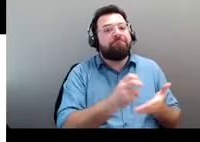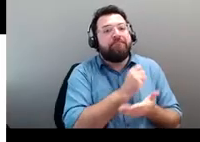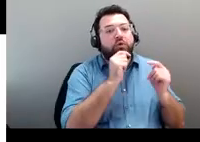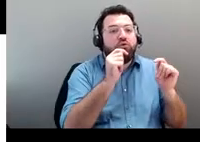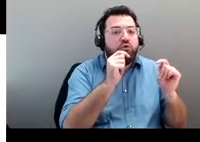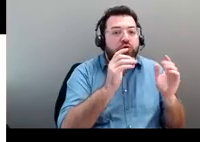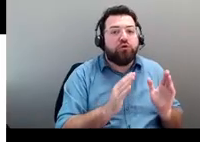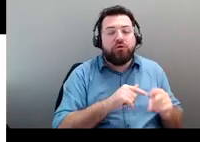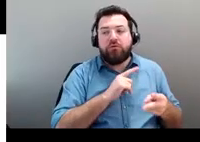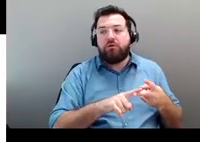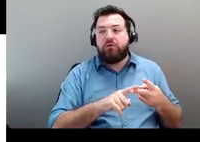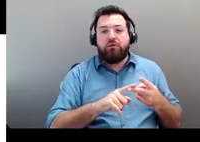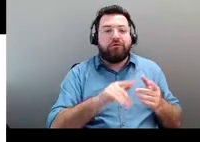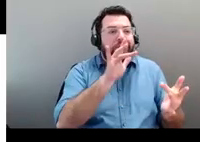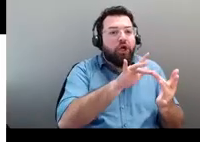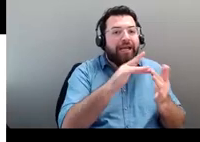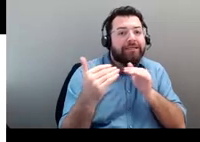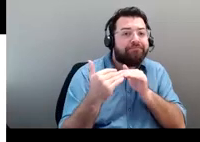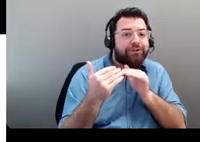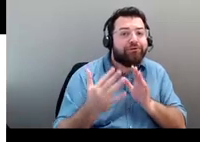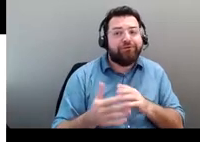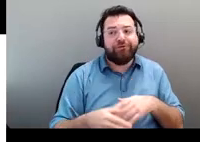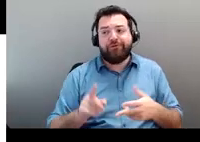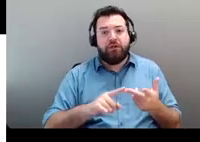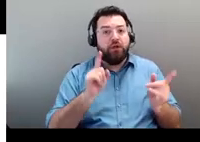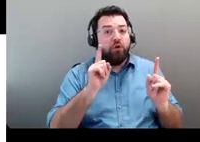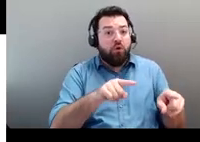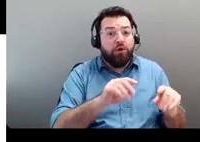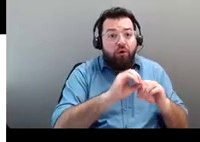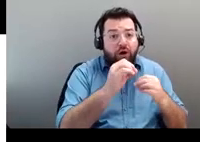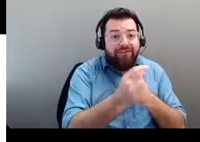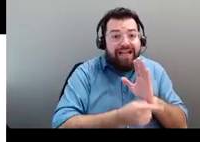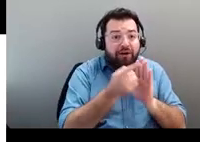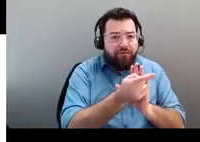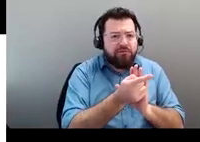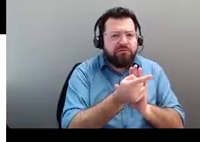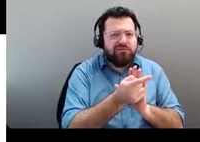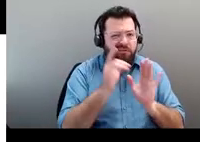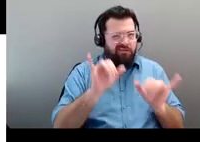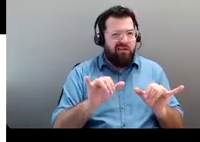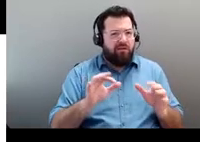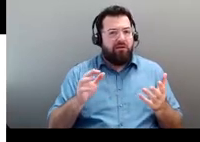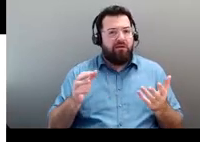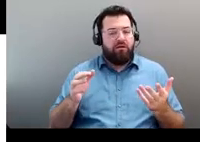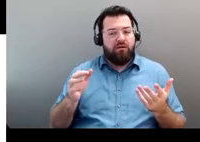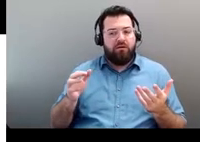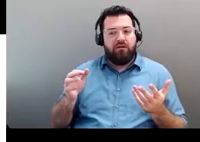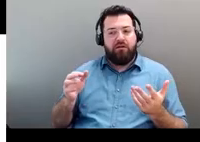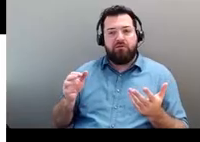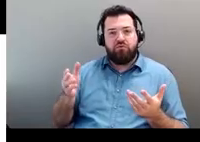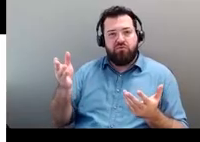out to peers, such as going to my instructor's office hours, etc.? So it's important